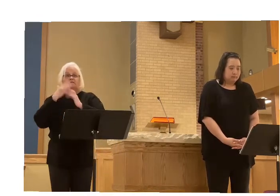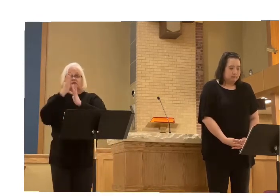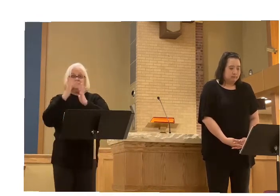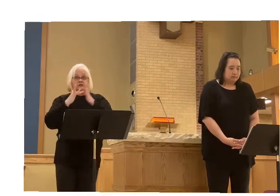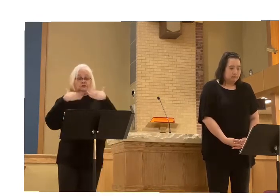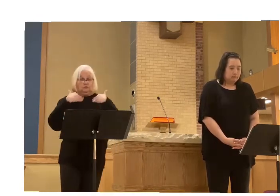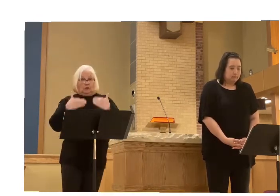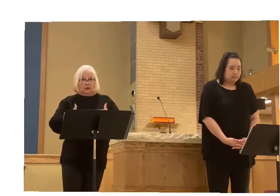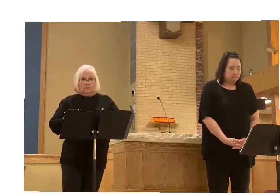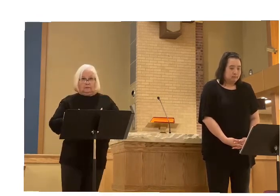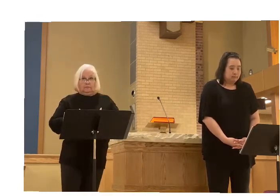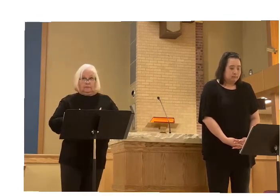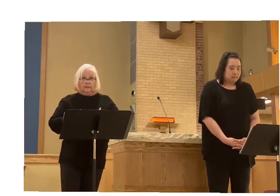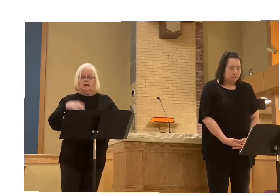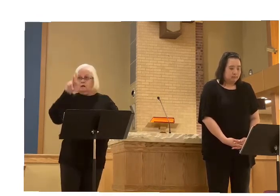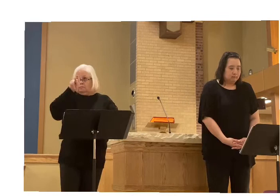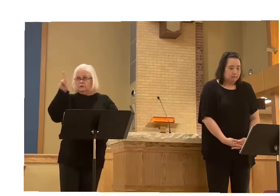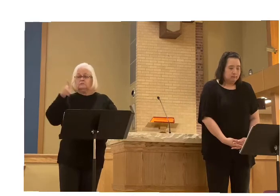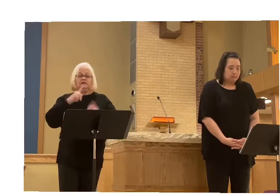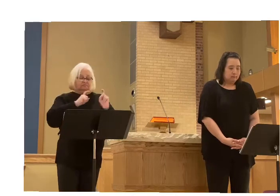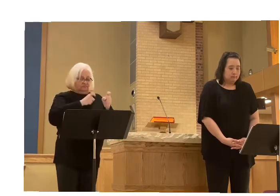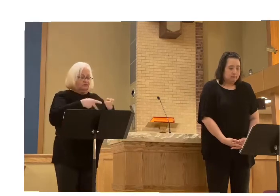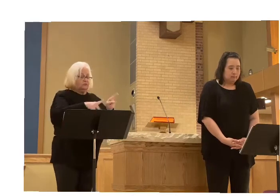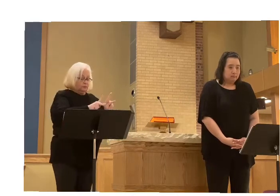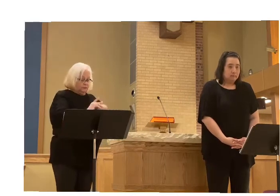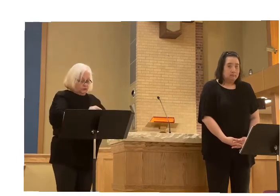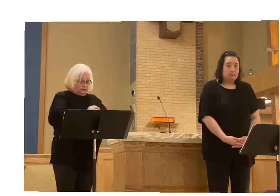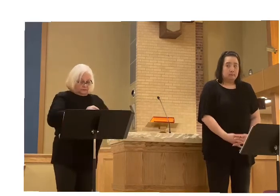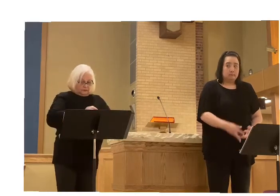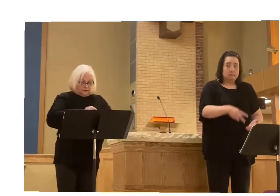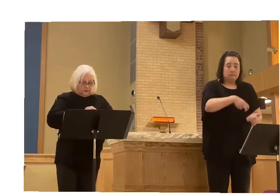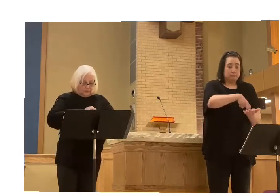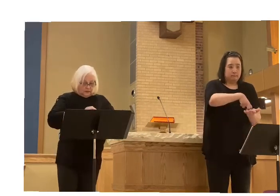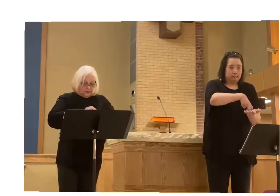Jesus, and Pilate gave permission.